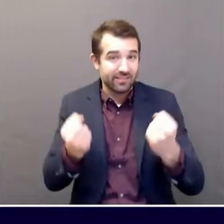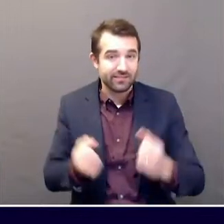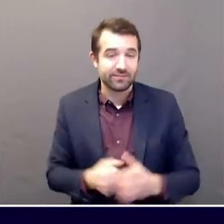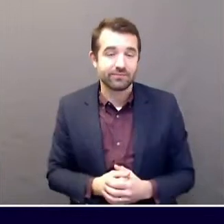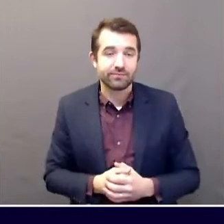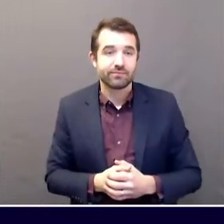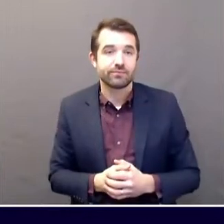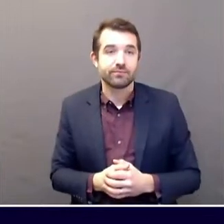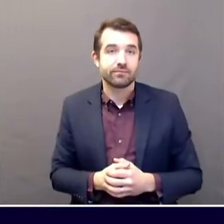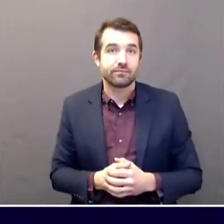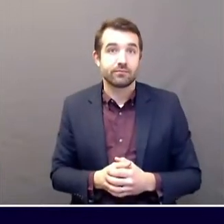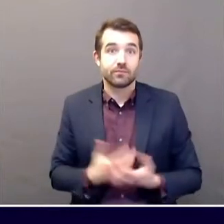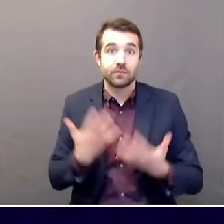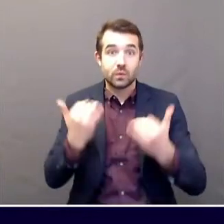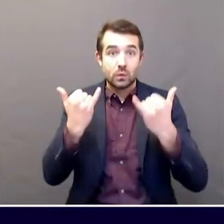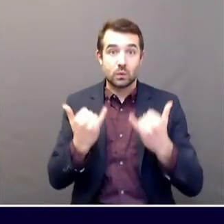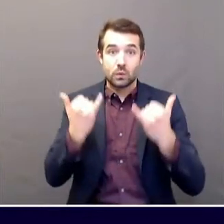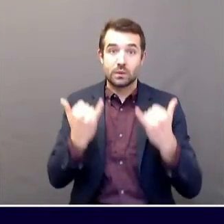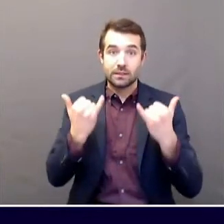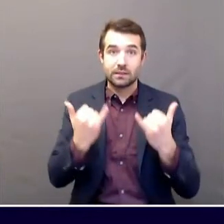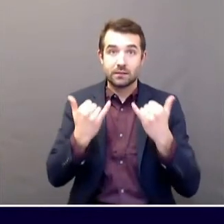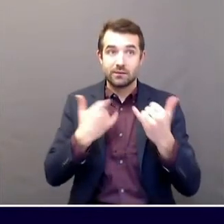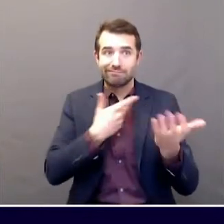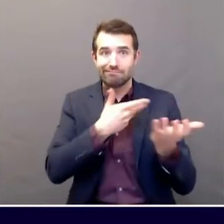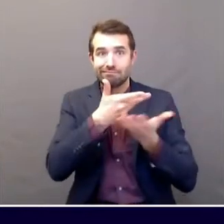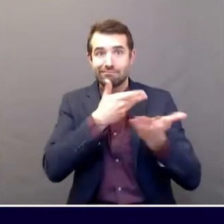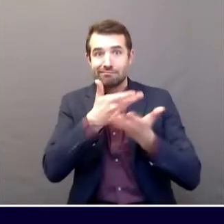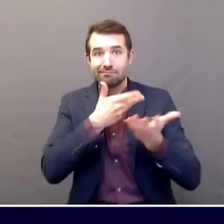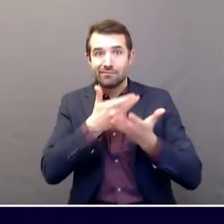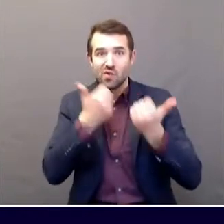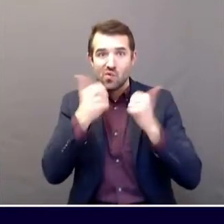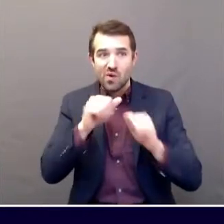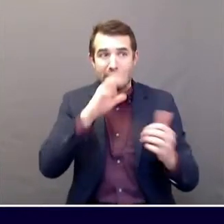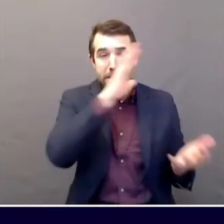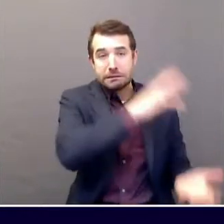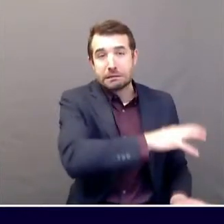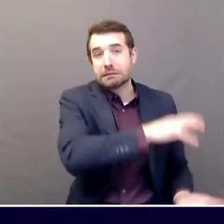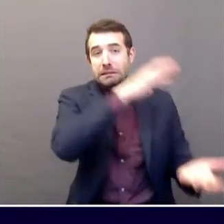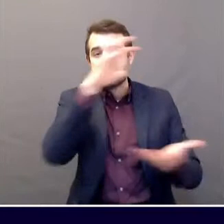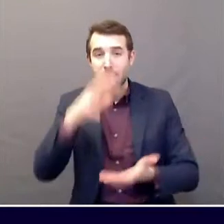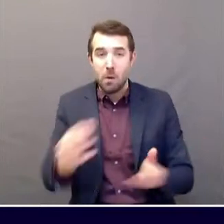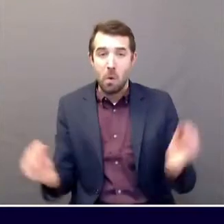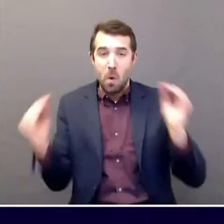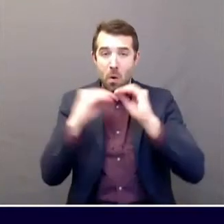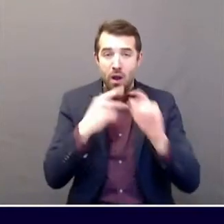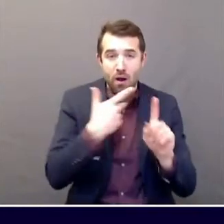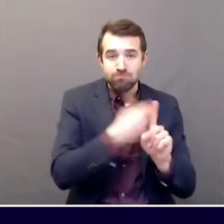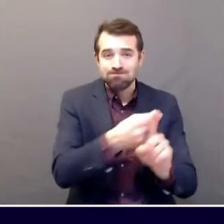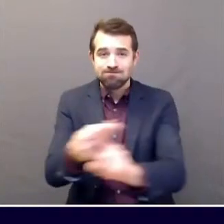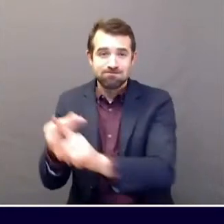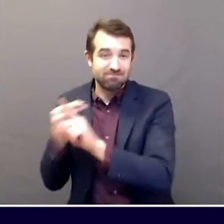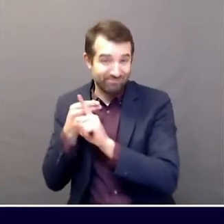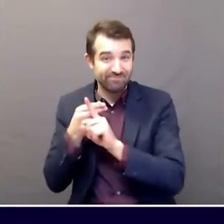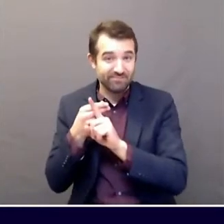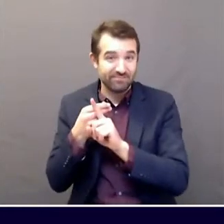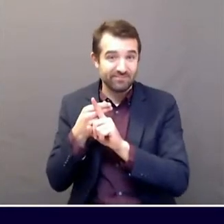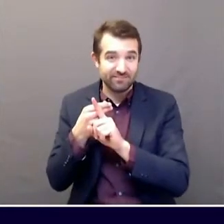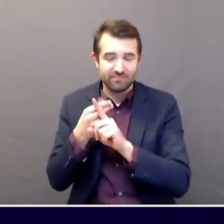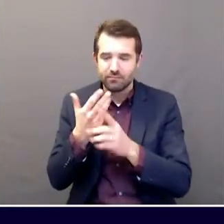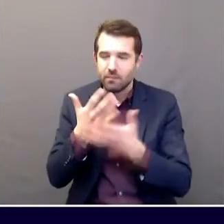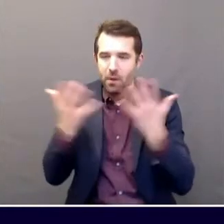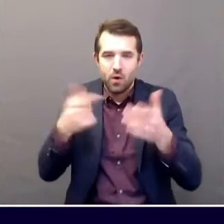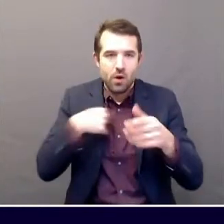we're working to get as many vaccines into the arms of Maine people as quickly and efficiently as possible. A logistical